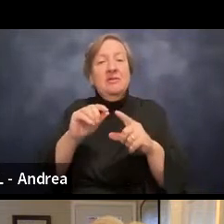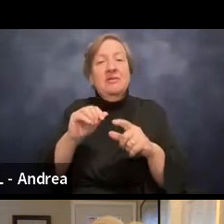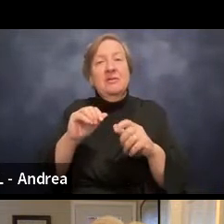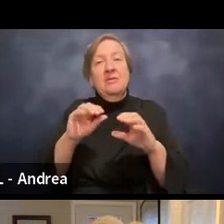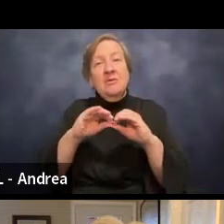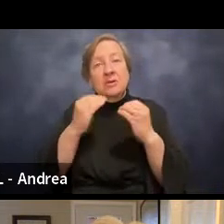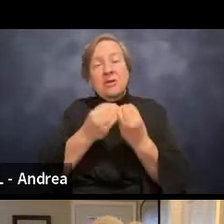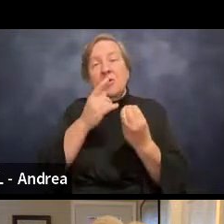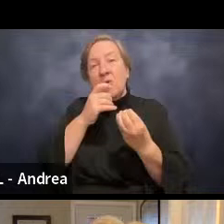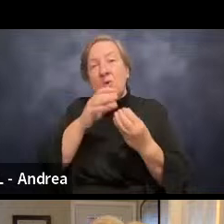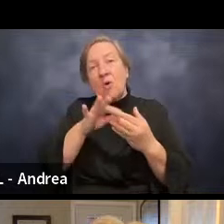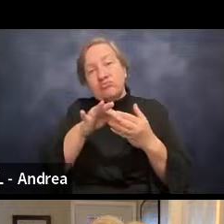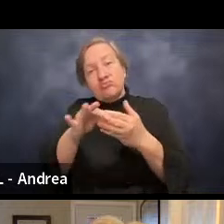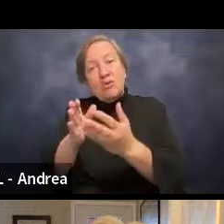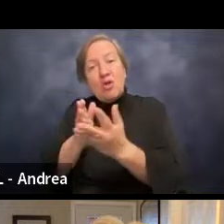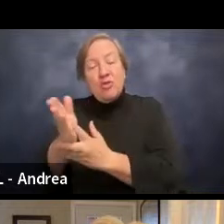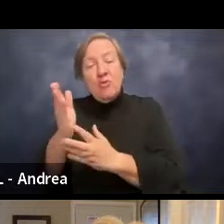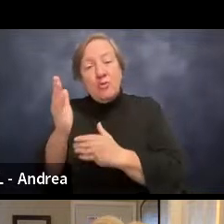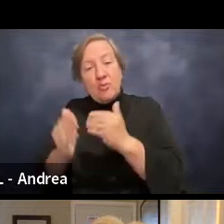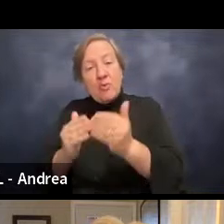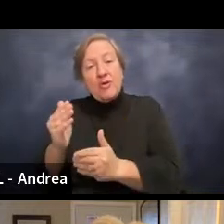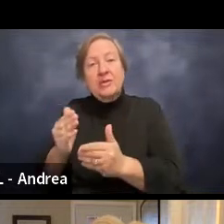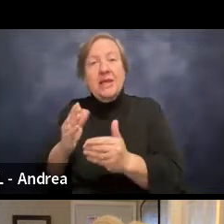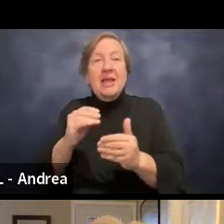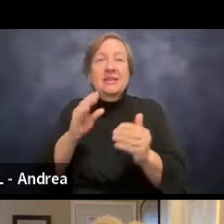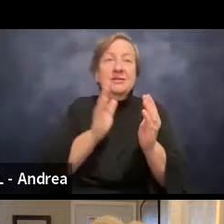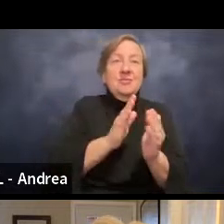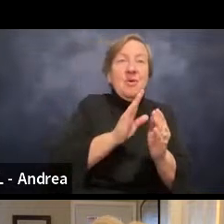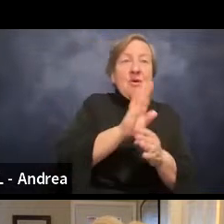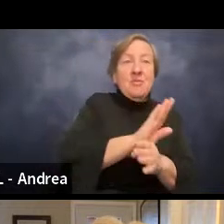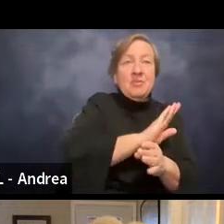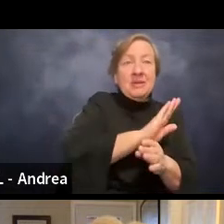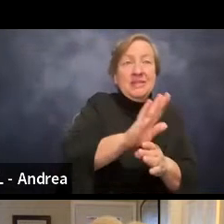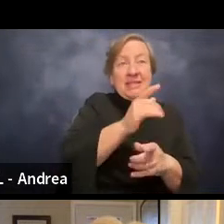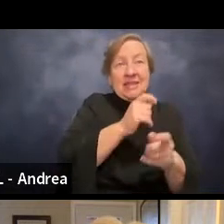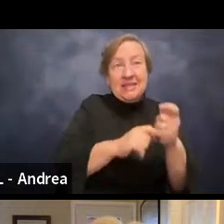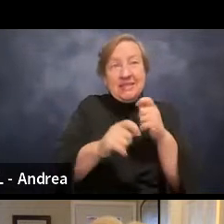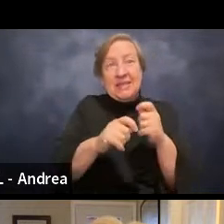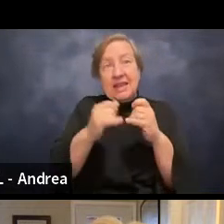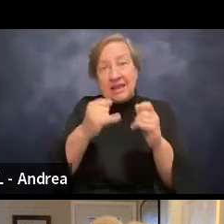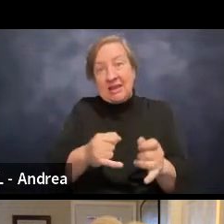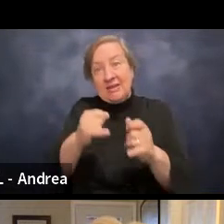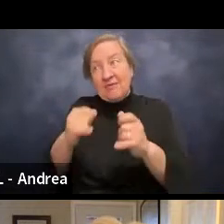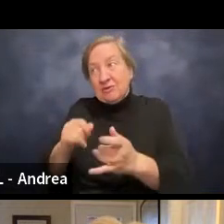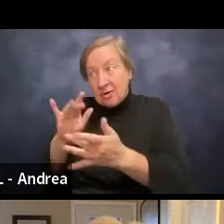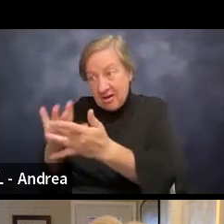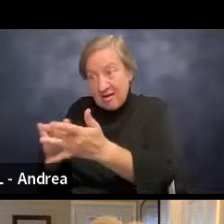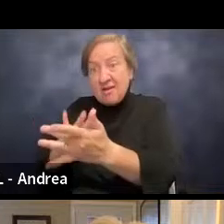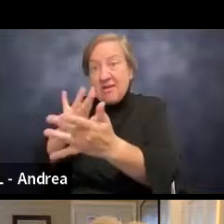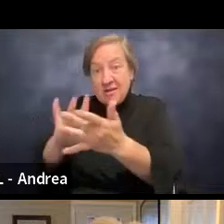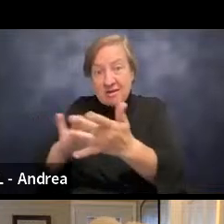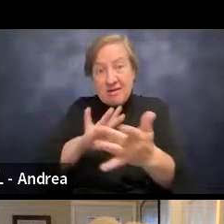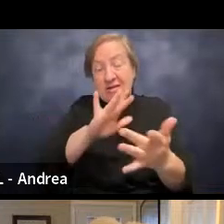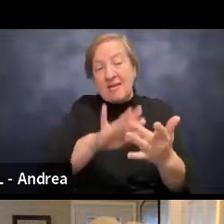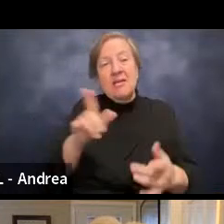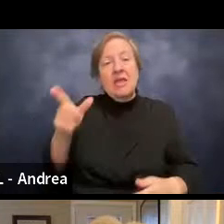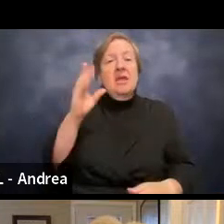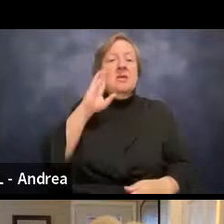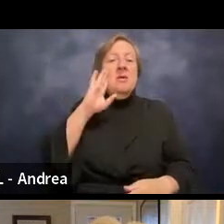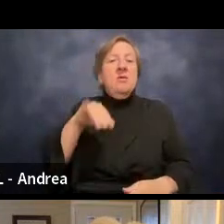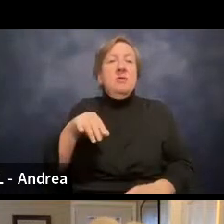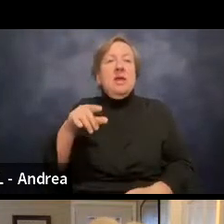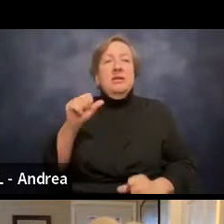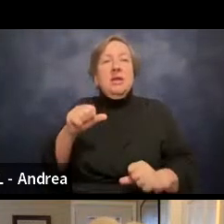hold your hand through that process. But also as a small business, see, instead of individually reaching out to each one, they just know, and that can be